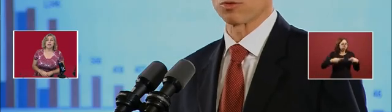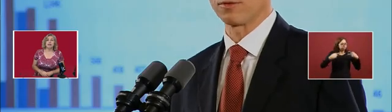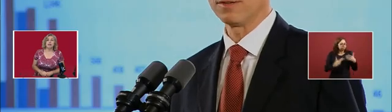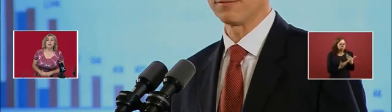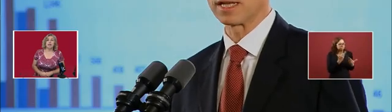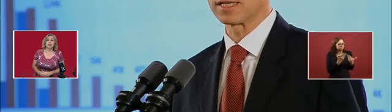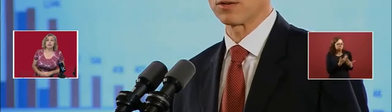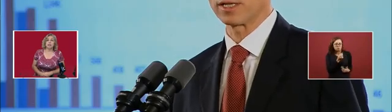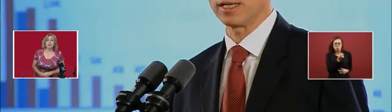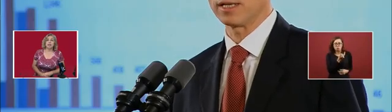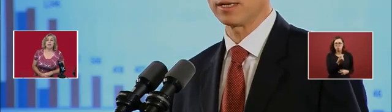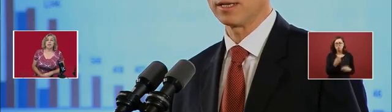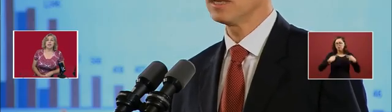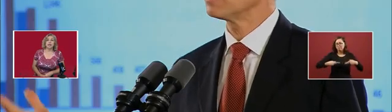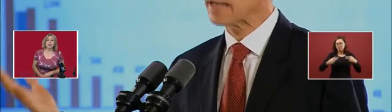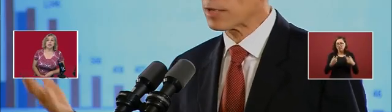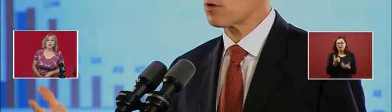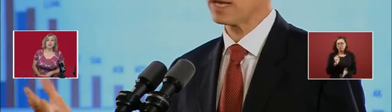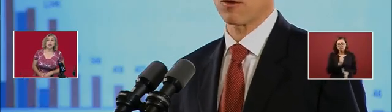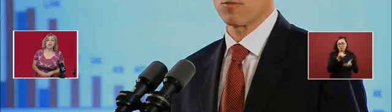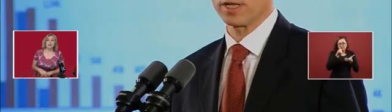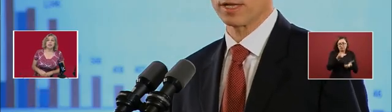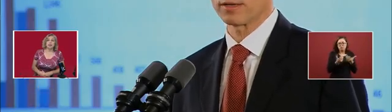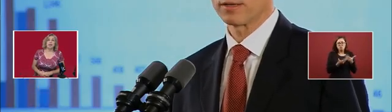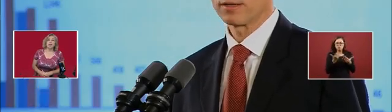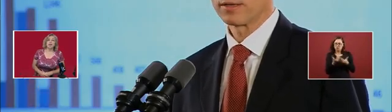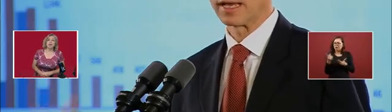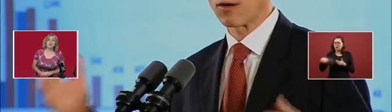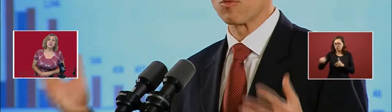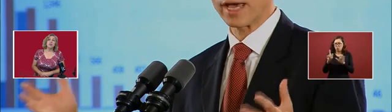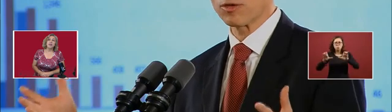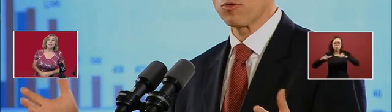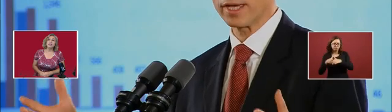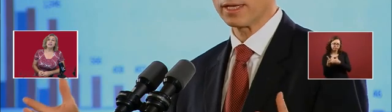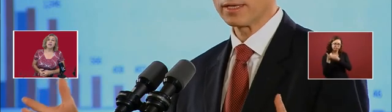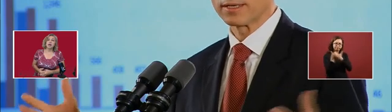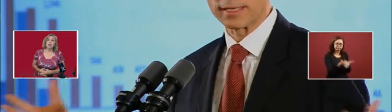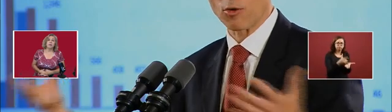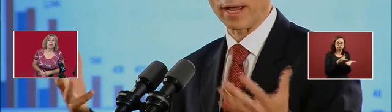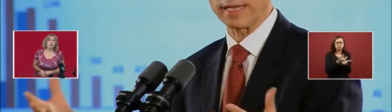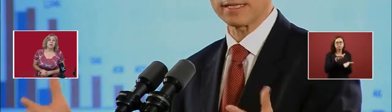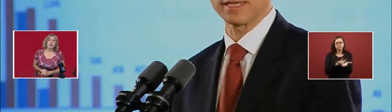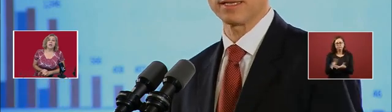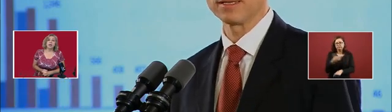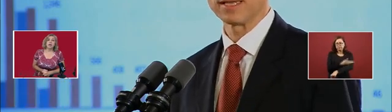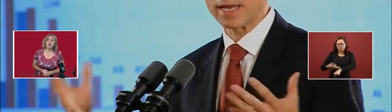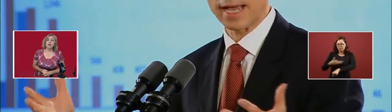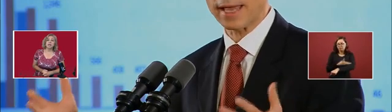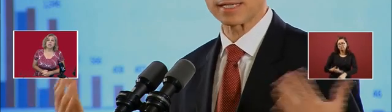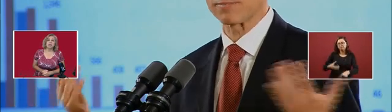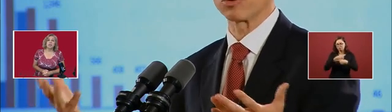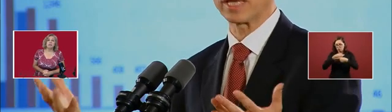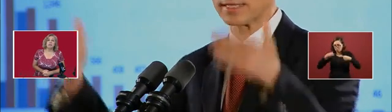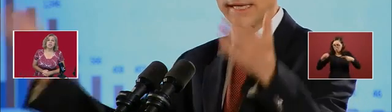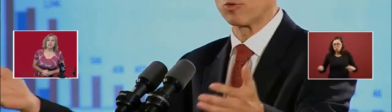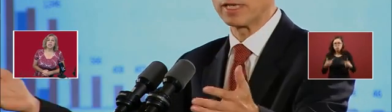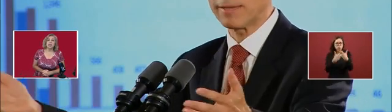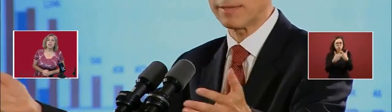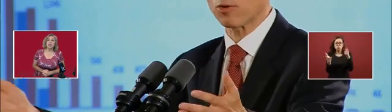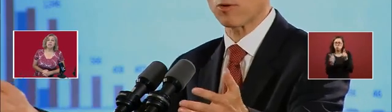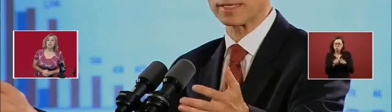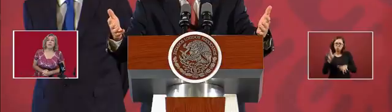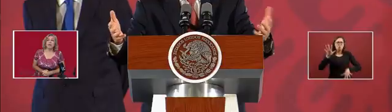cemeteries, you know, that people leave water receptacles with flowers and stuff, and that